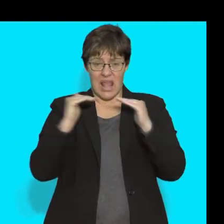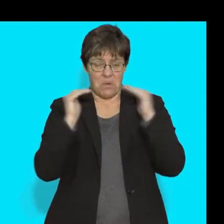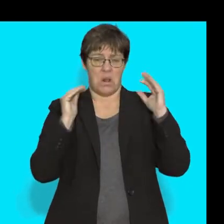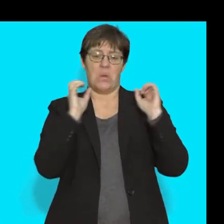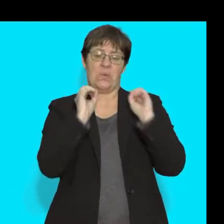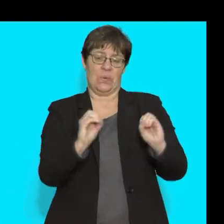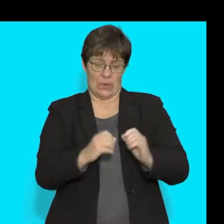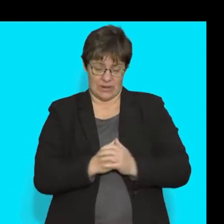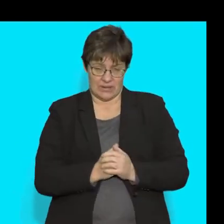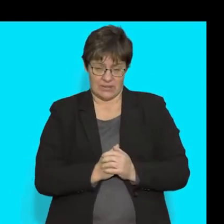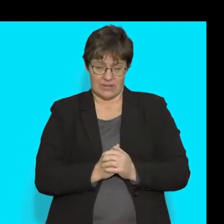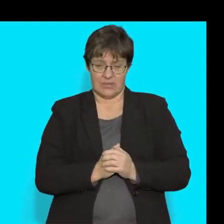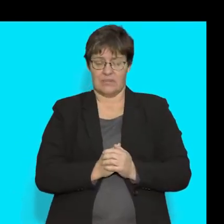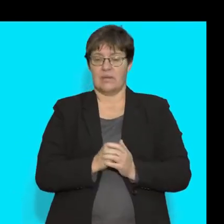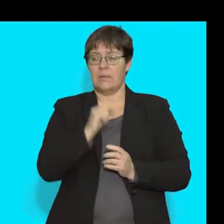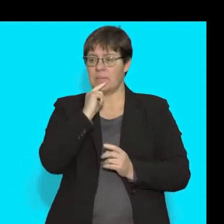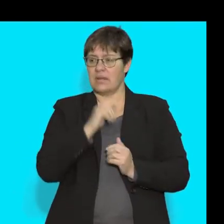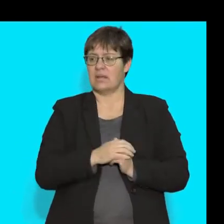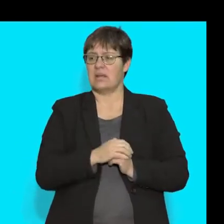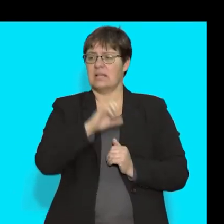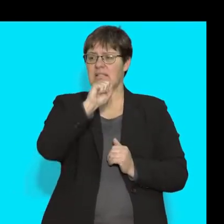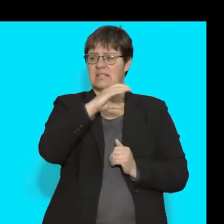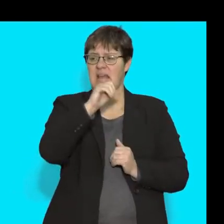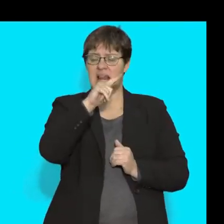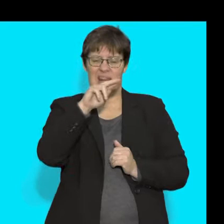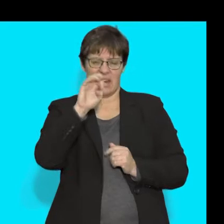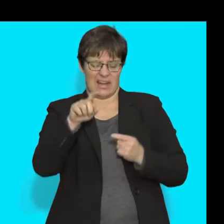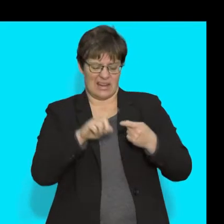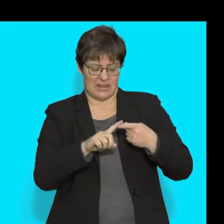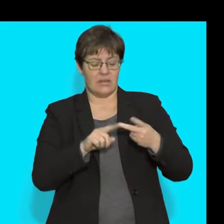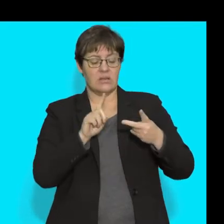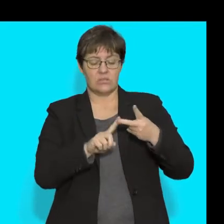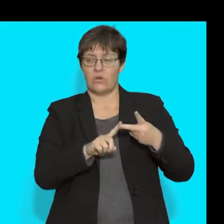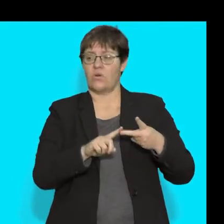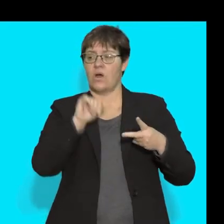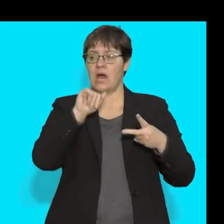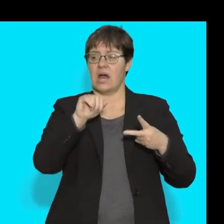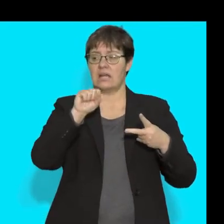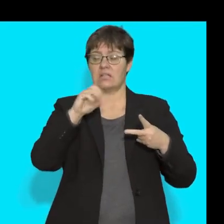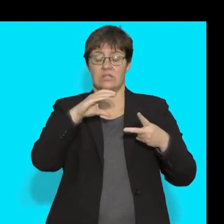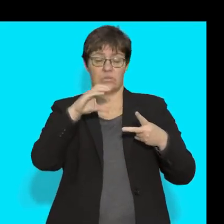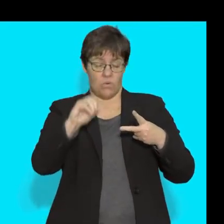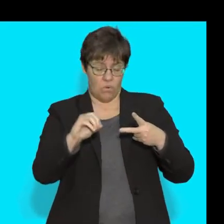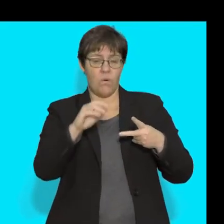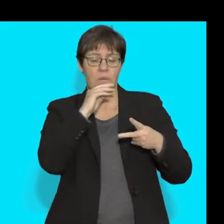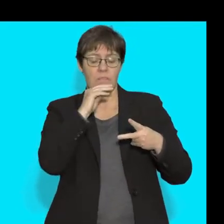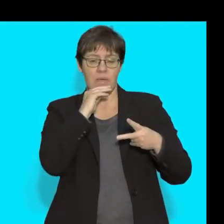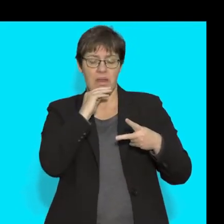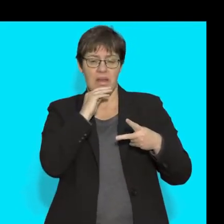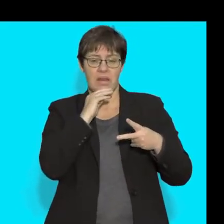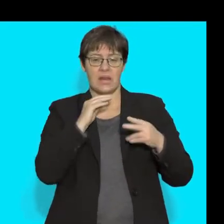isosceles triangle, which means two sides are equal, two base angles are equal, and then lastly, it will be